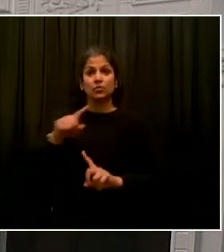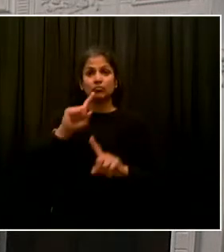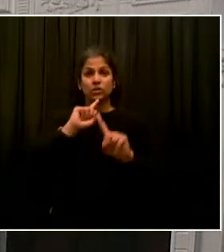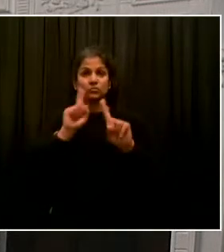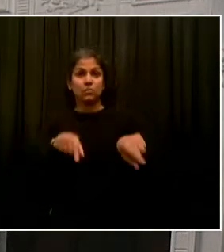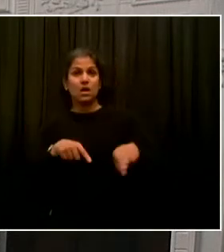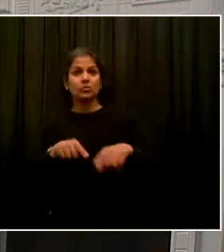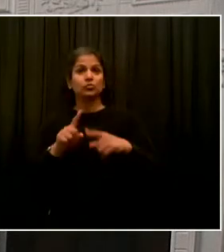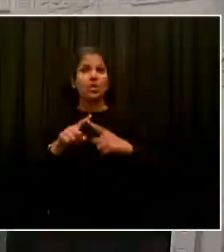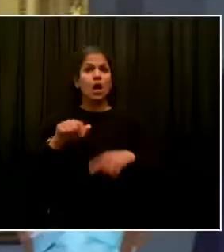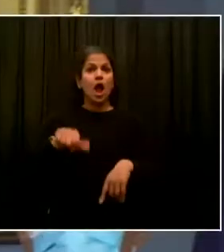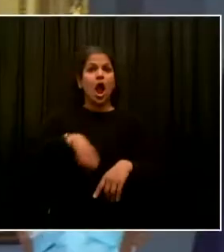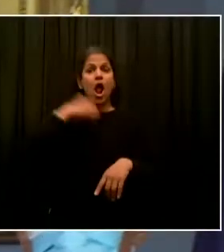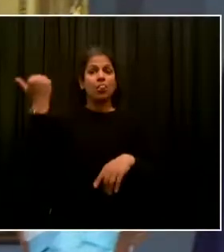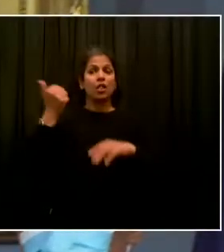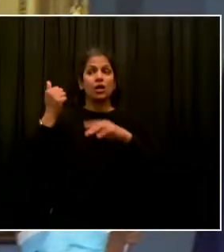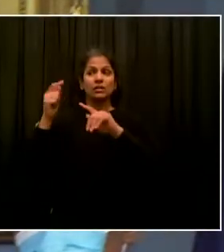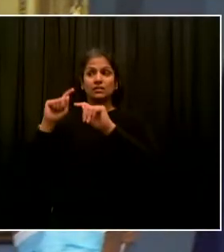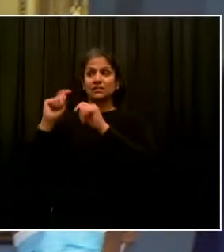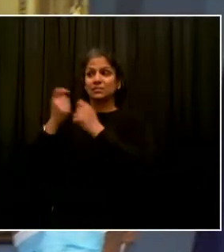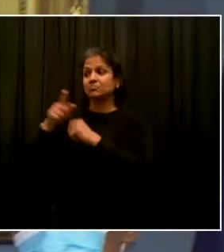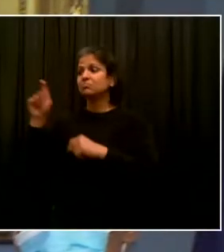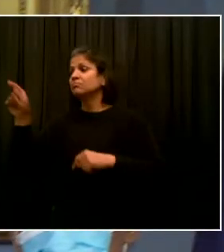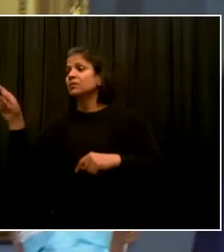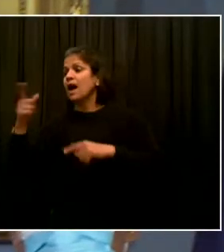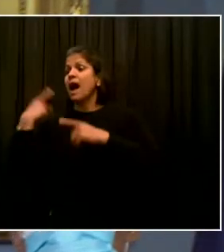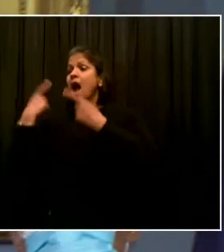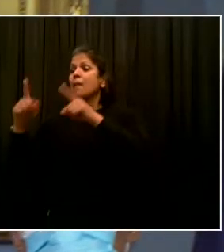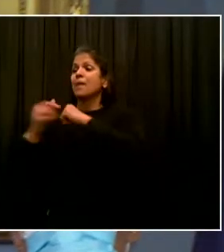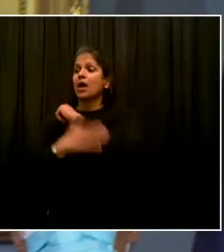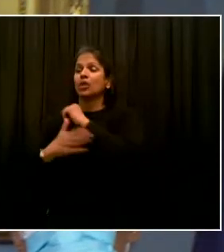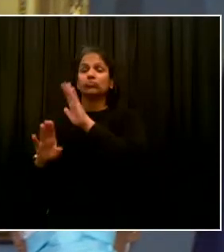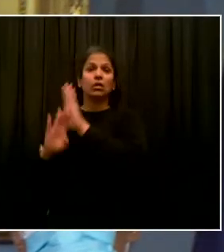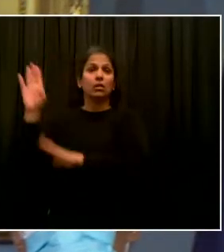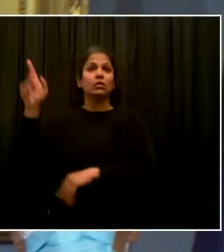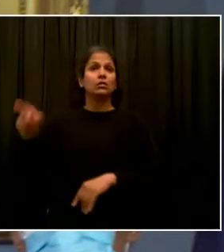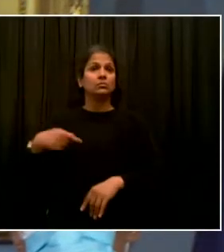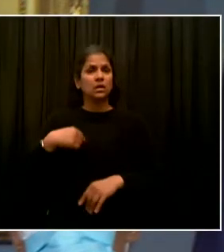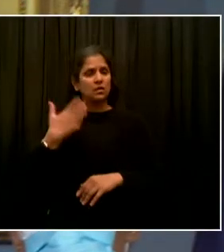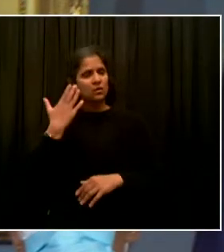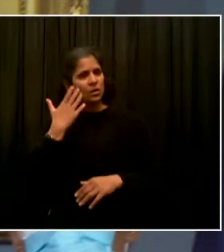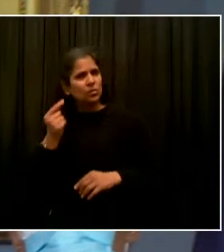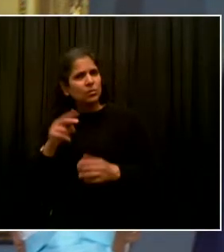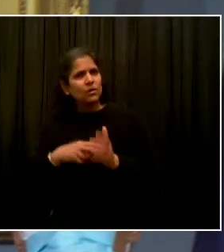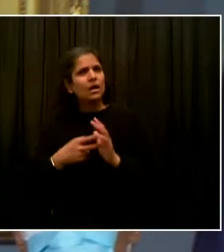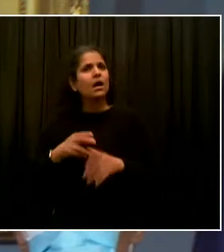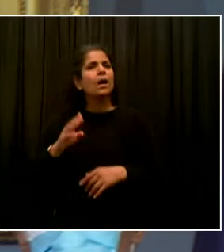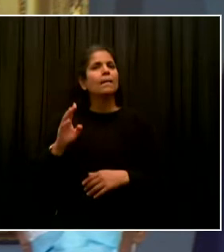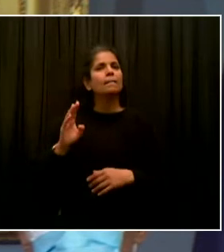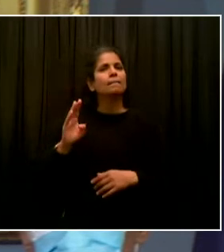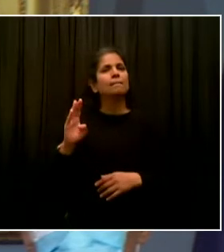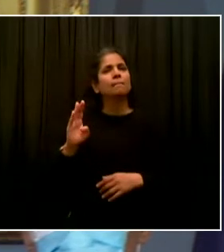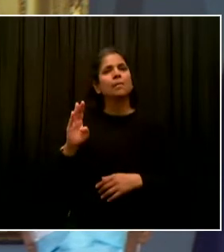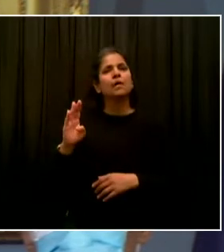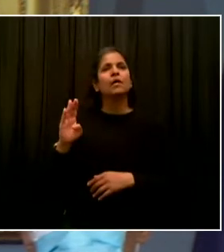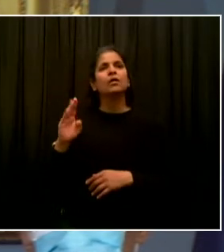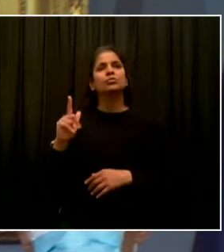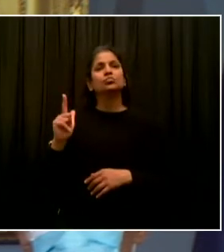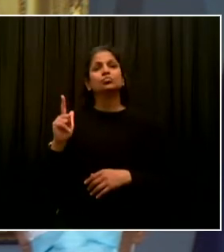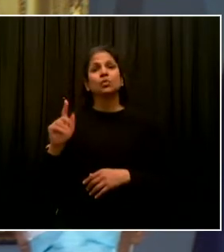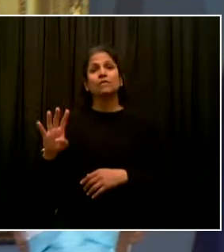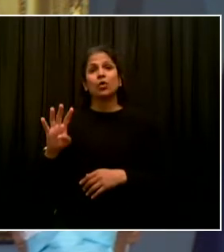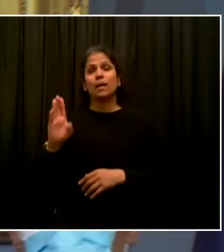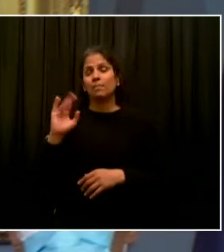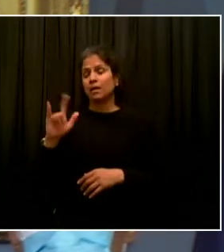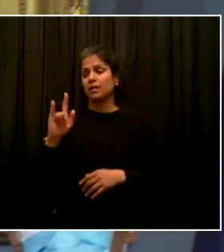contagious? Your first question was about boosters. About boosters. The booster rate is 44%. Yeah, How do you get that up? we're right now, we